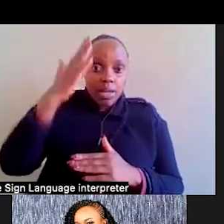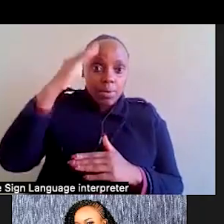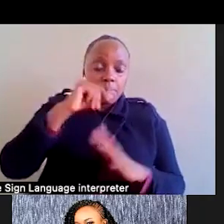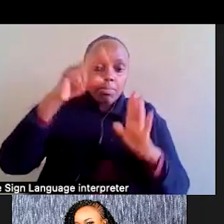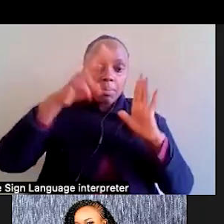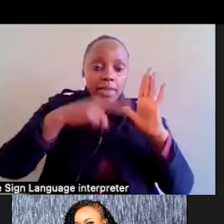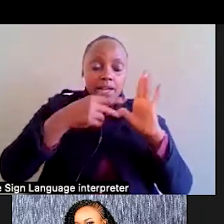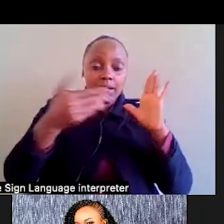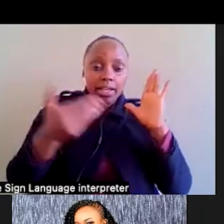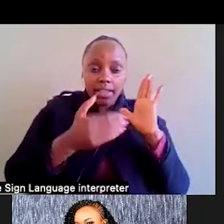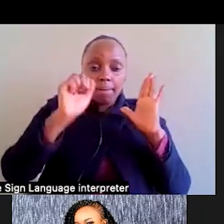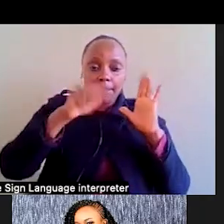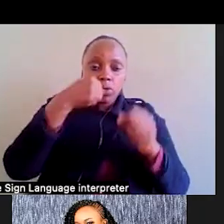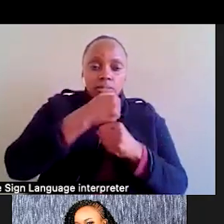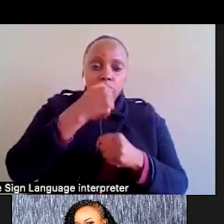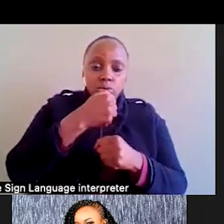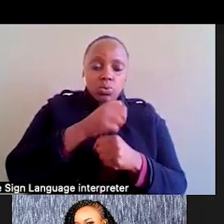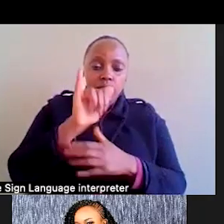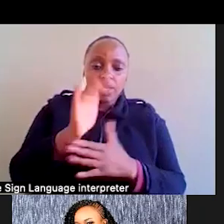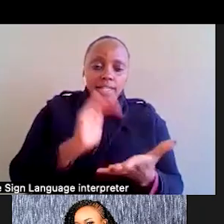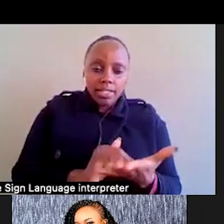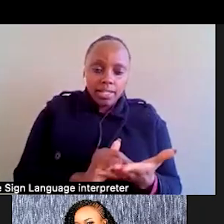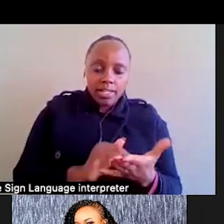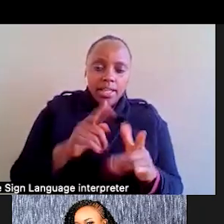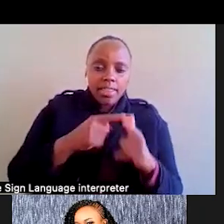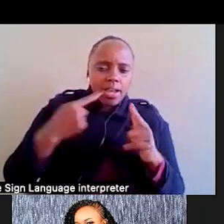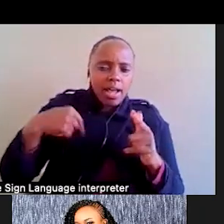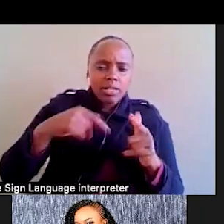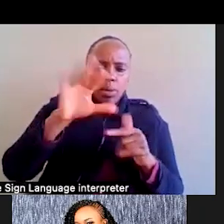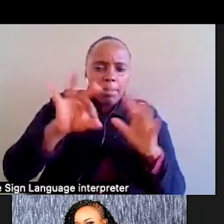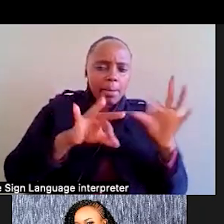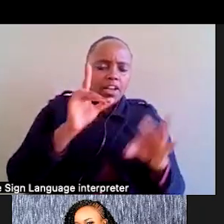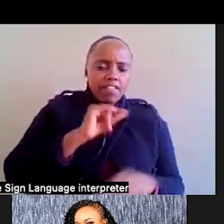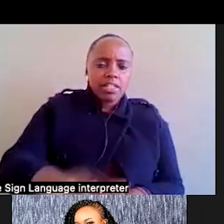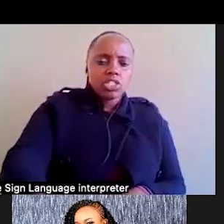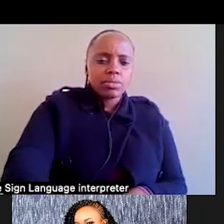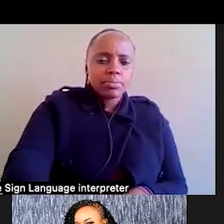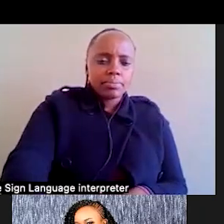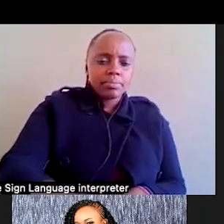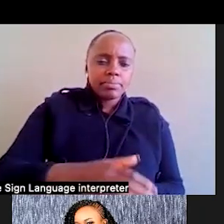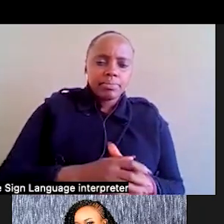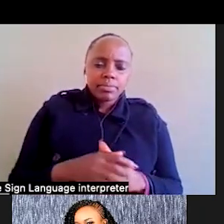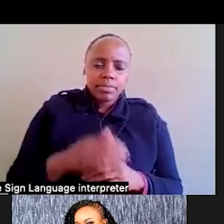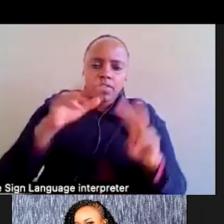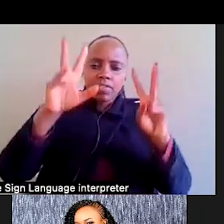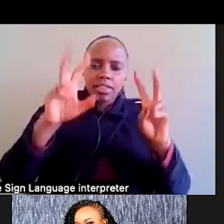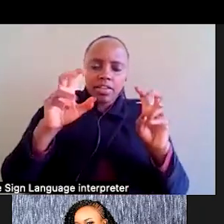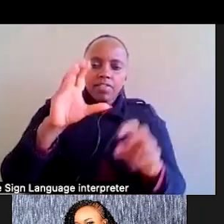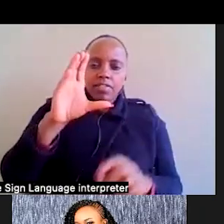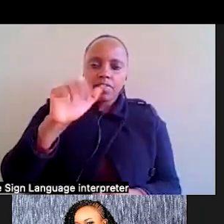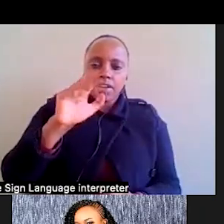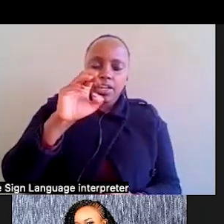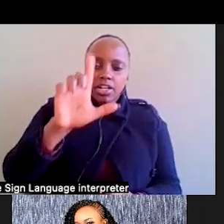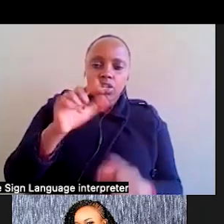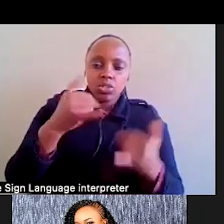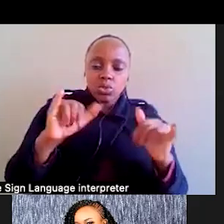out. I could do it again. Did we pick them? There was the issue about the Carol, trade. maybe Yes, in my the dear.